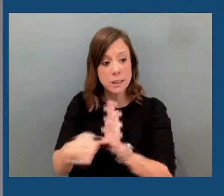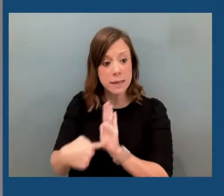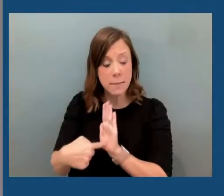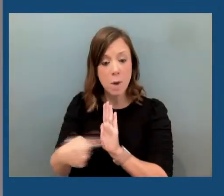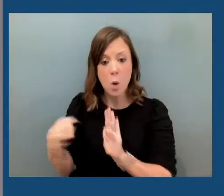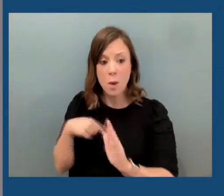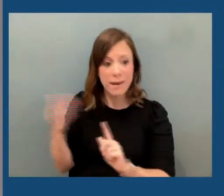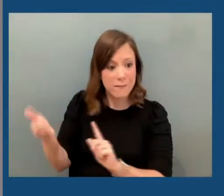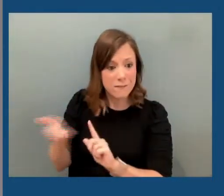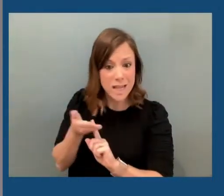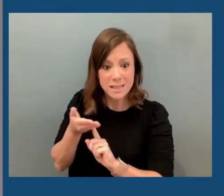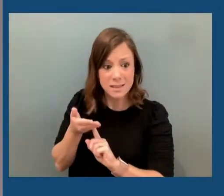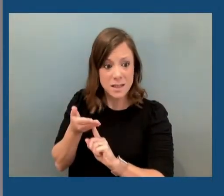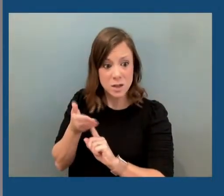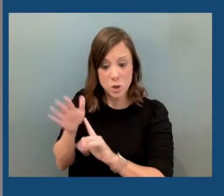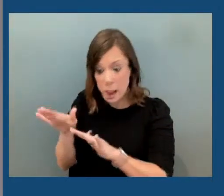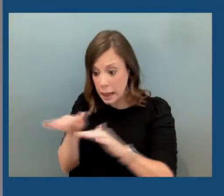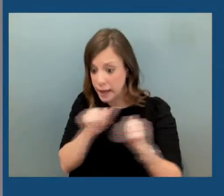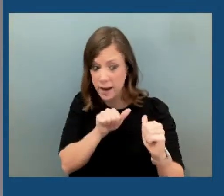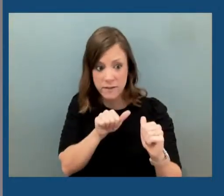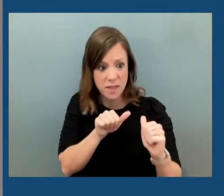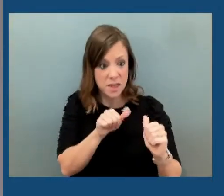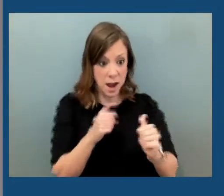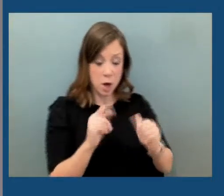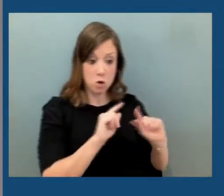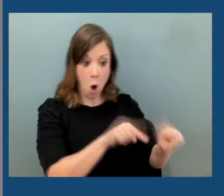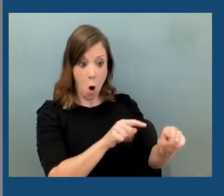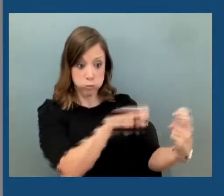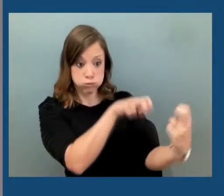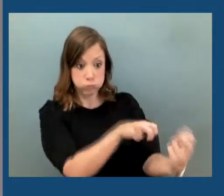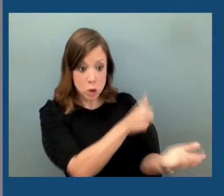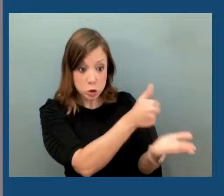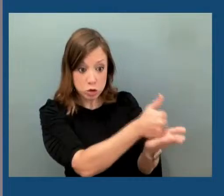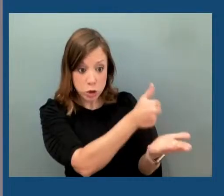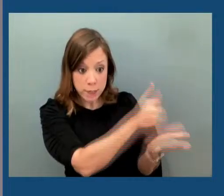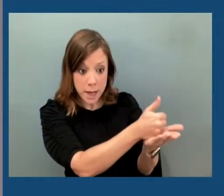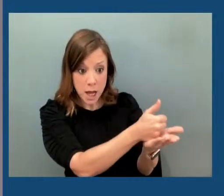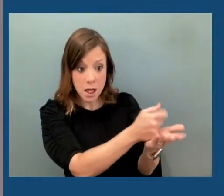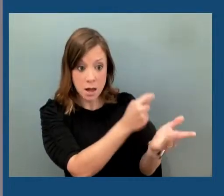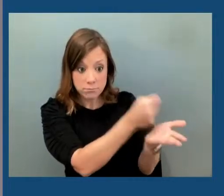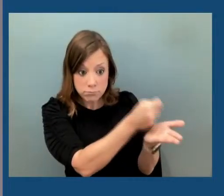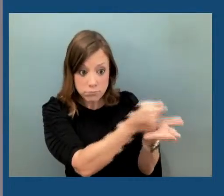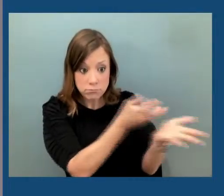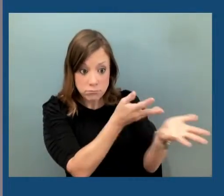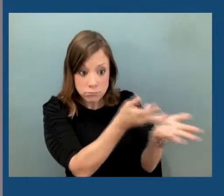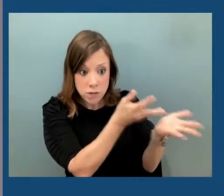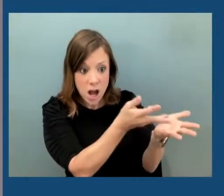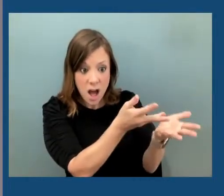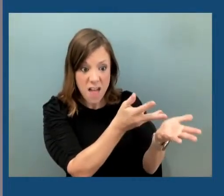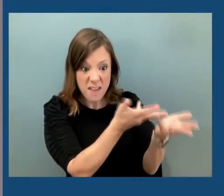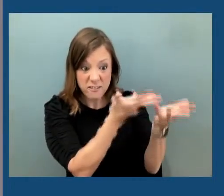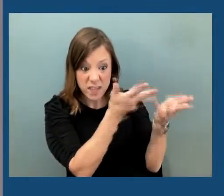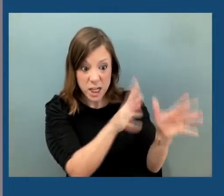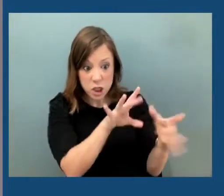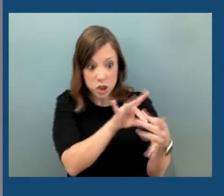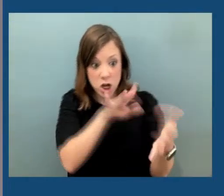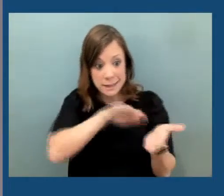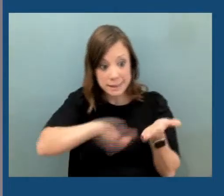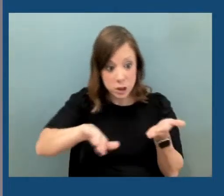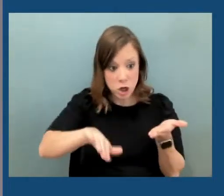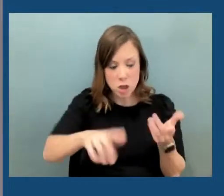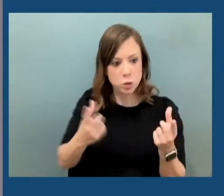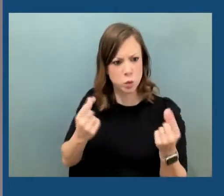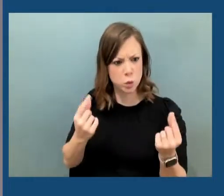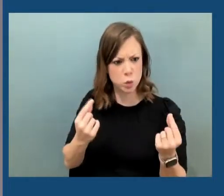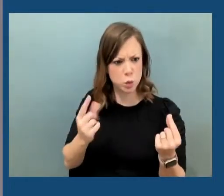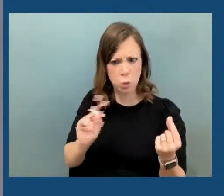Where are they going after they have their treatment and their plan? We need more supportive housing units. We expanded our homeless